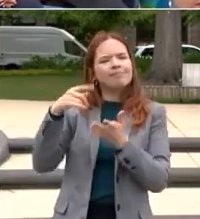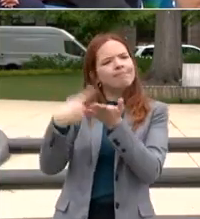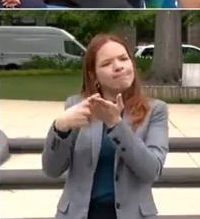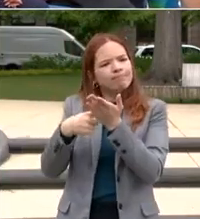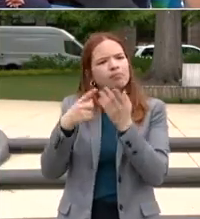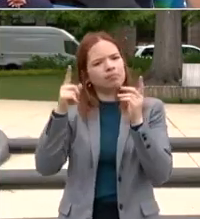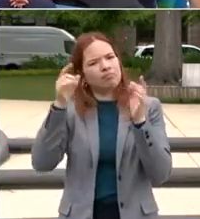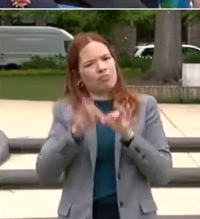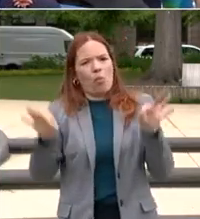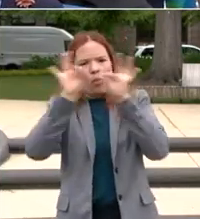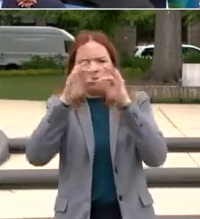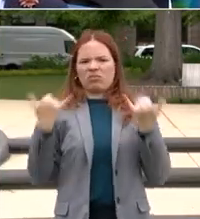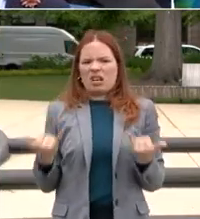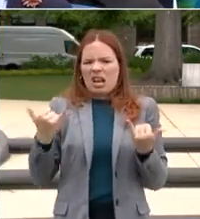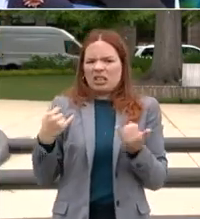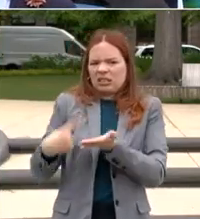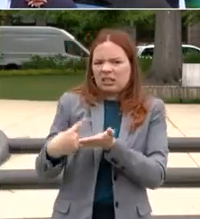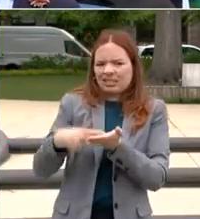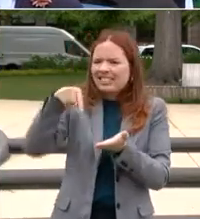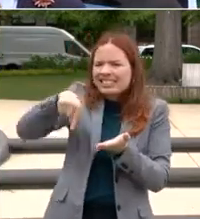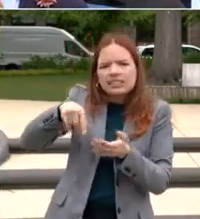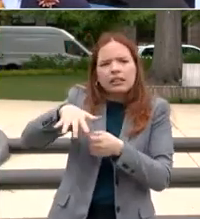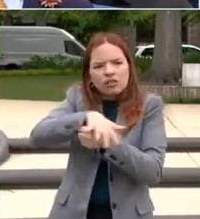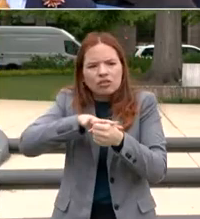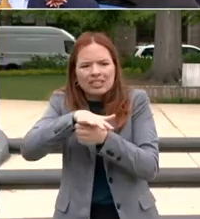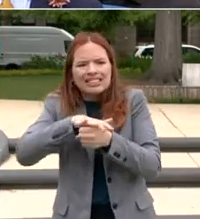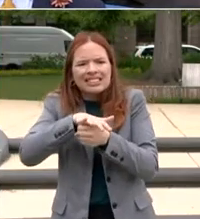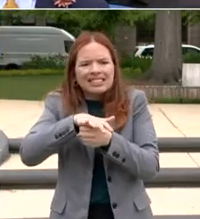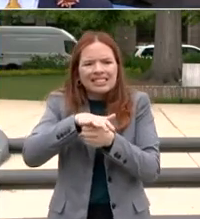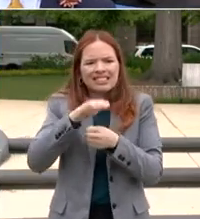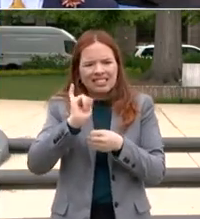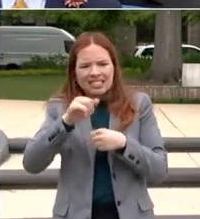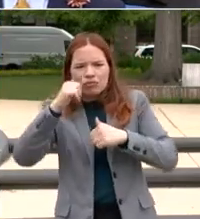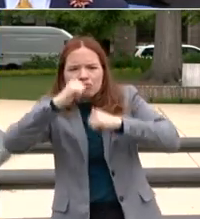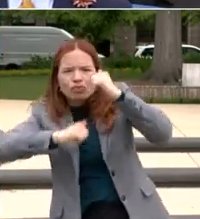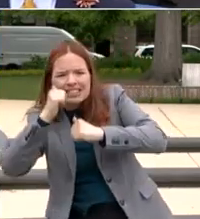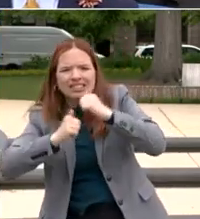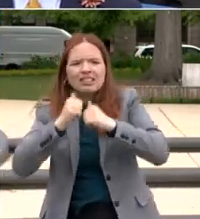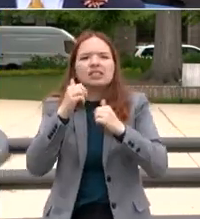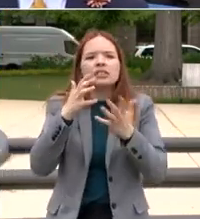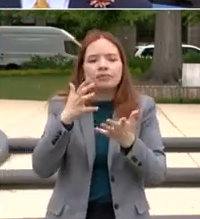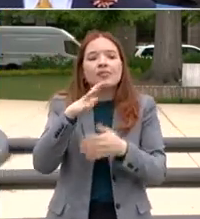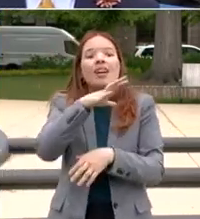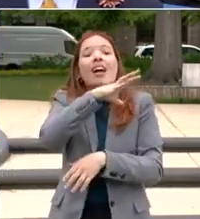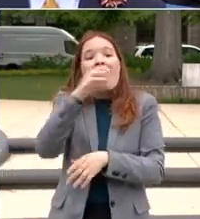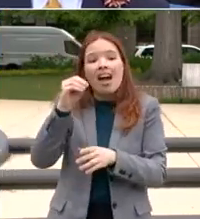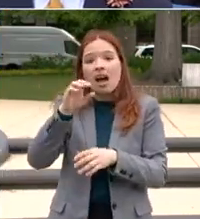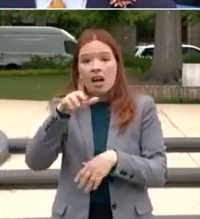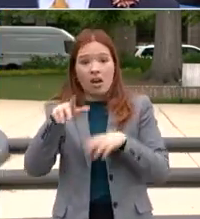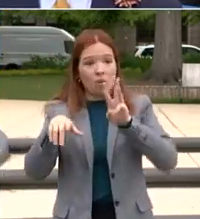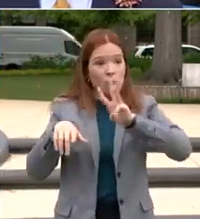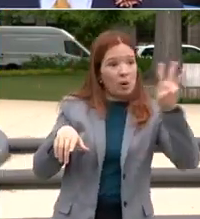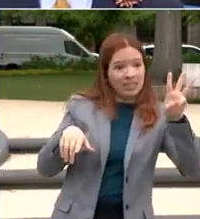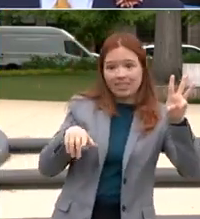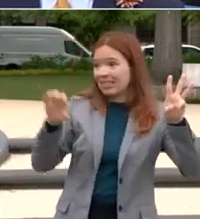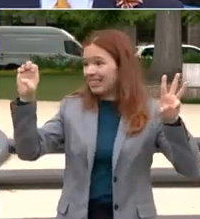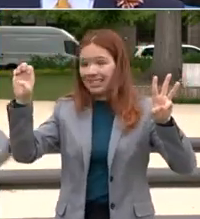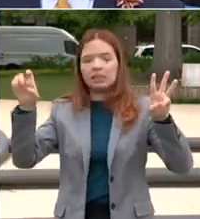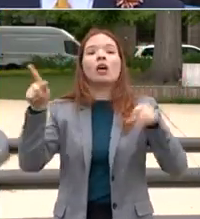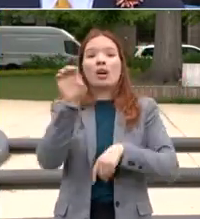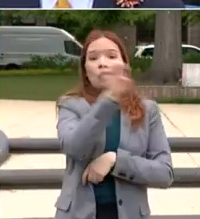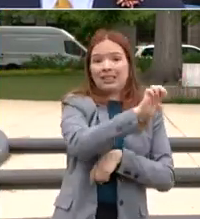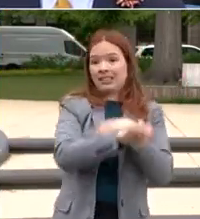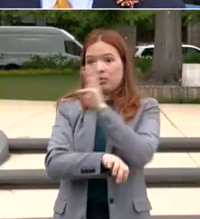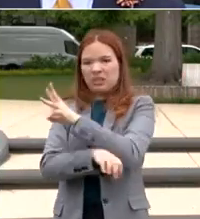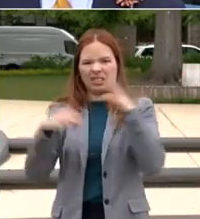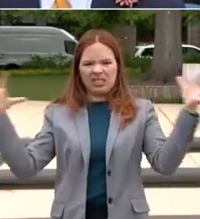the downtown DC's infrastructure, but the east-west connections for Washington, DC. And